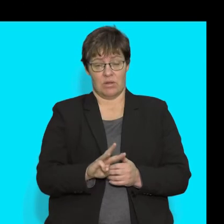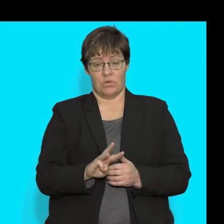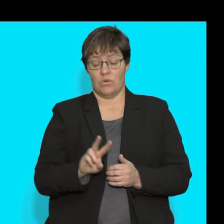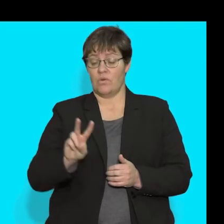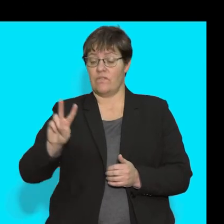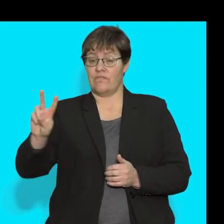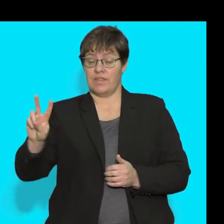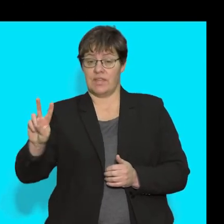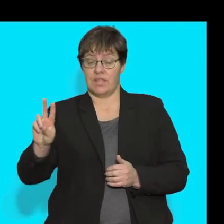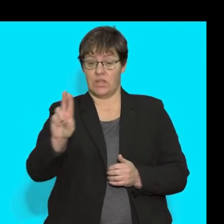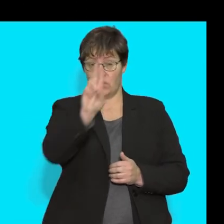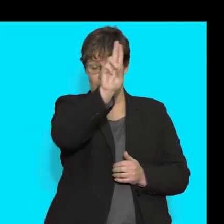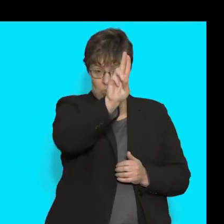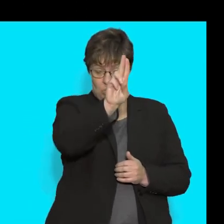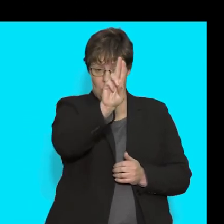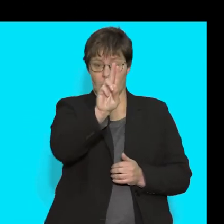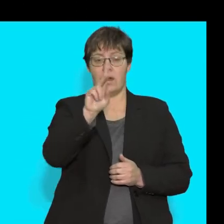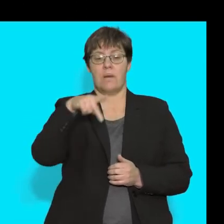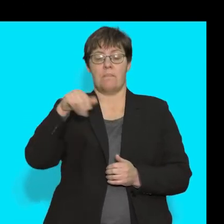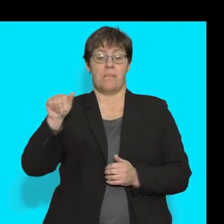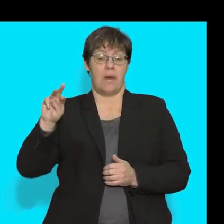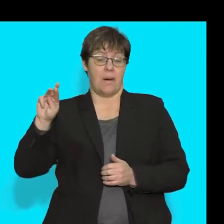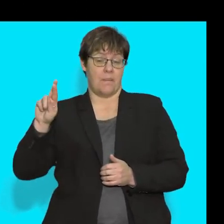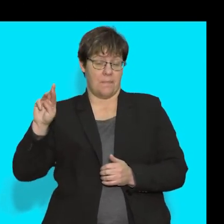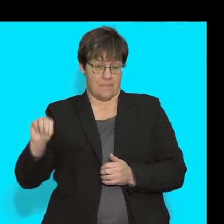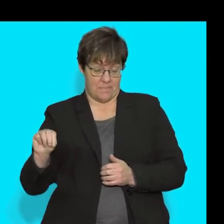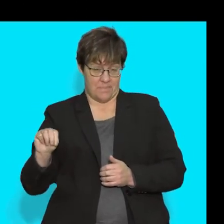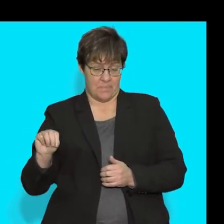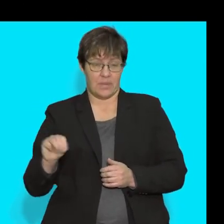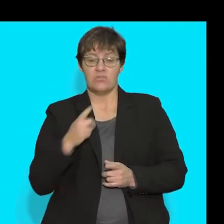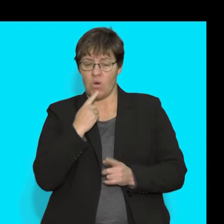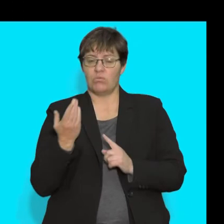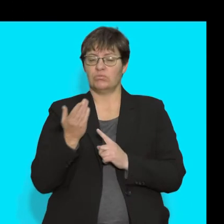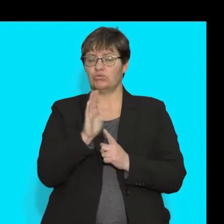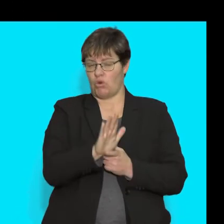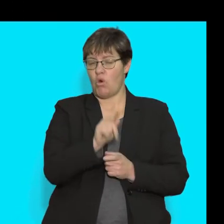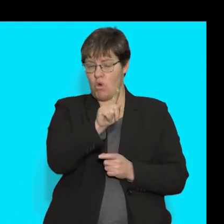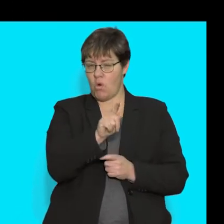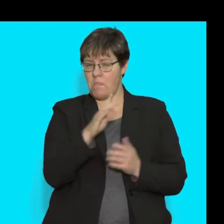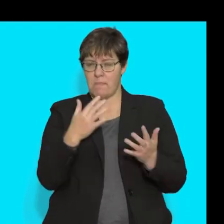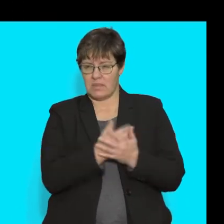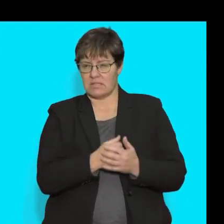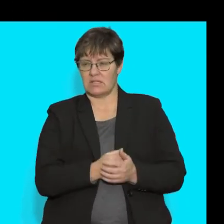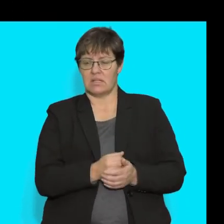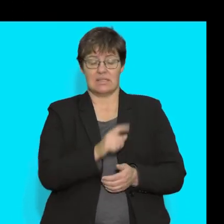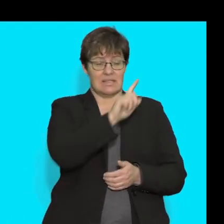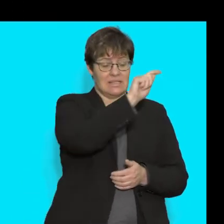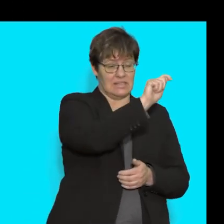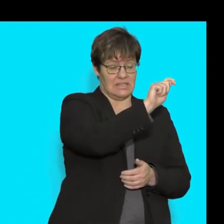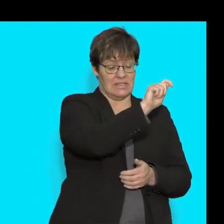TWVU is a parallelogram. So I'm just going to draw out the lines that are missing, which is